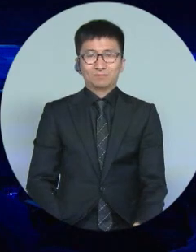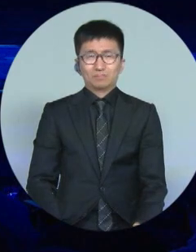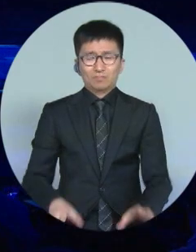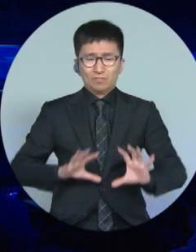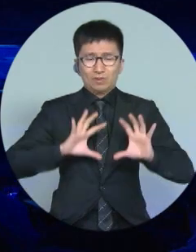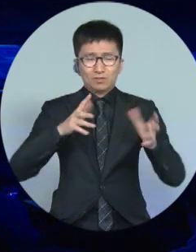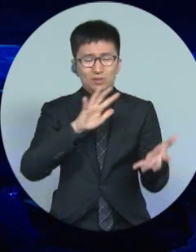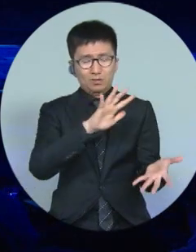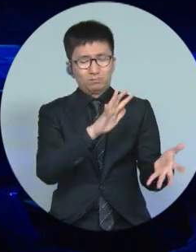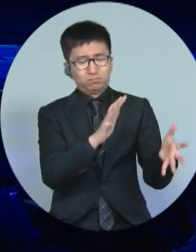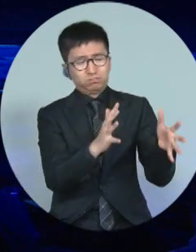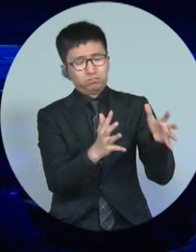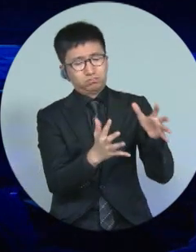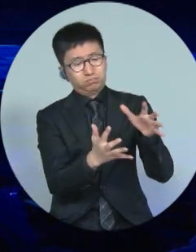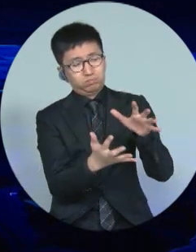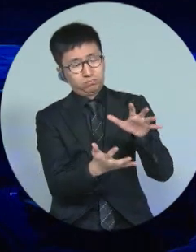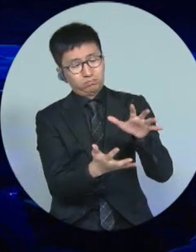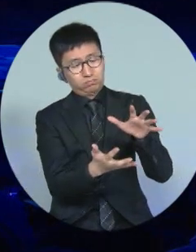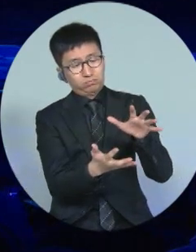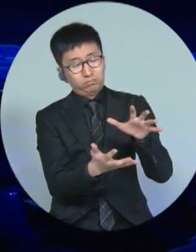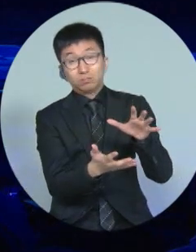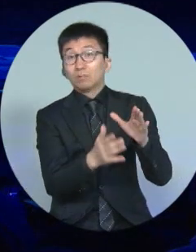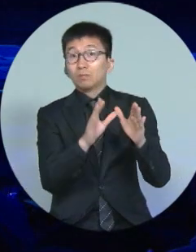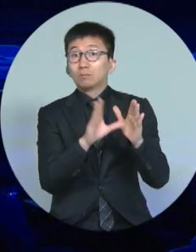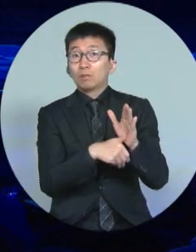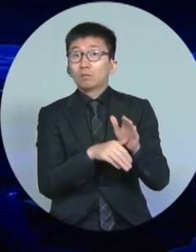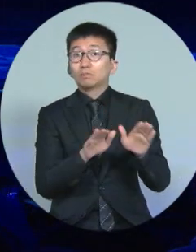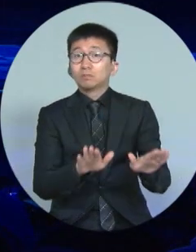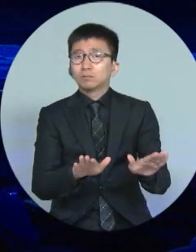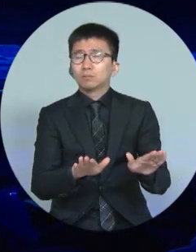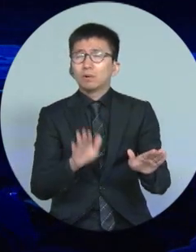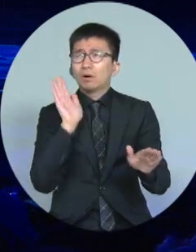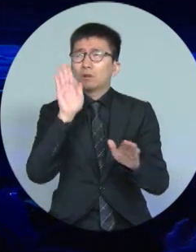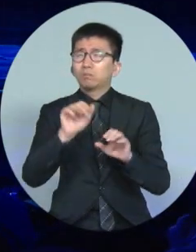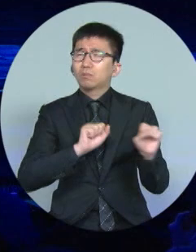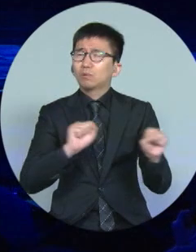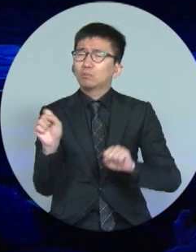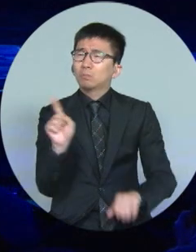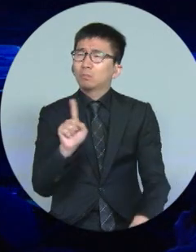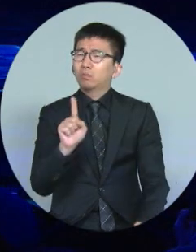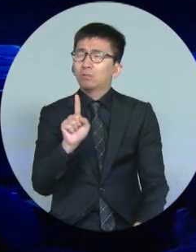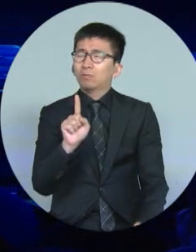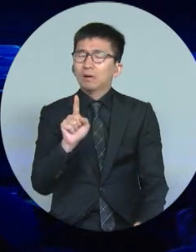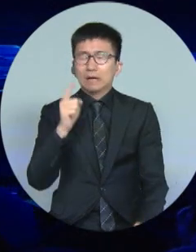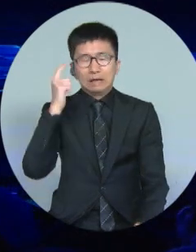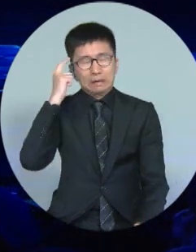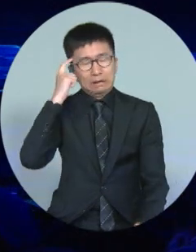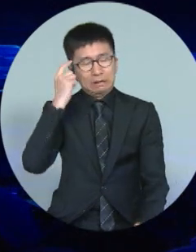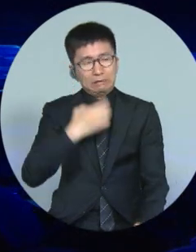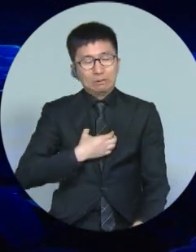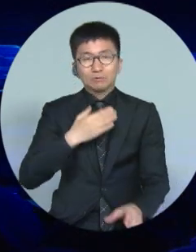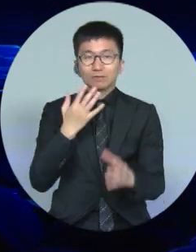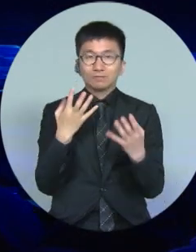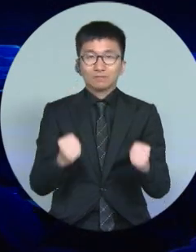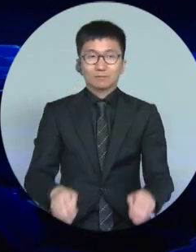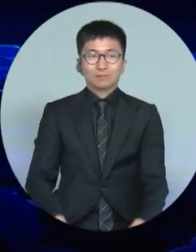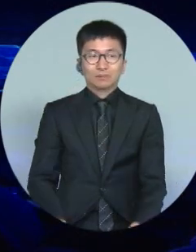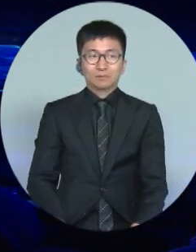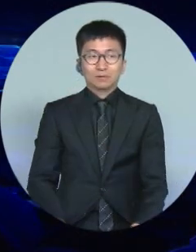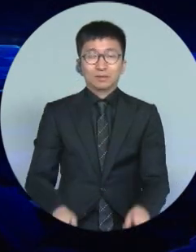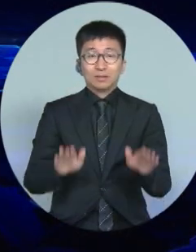of a global market economy. And it began in the